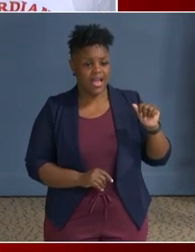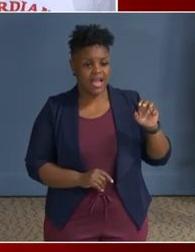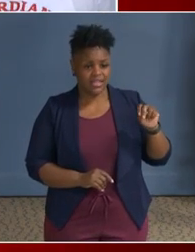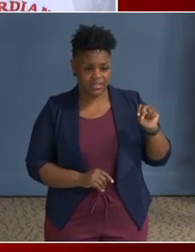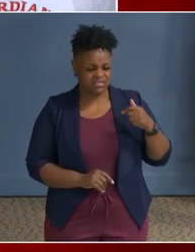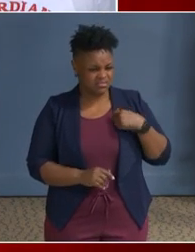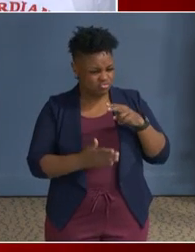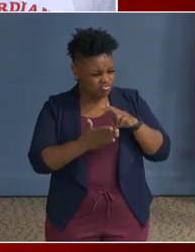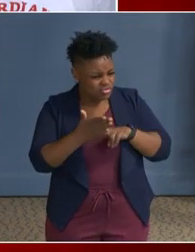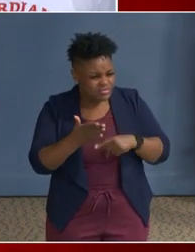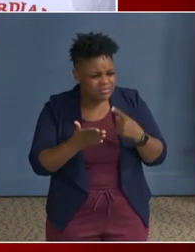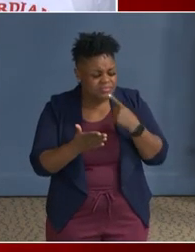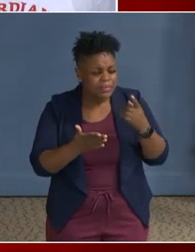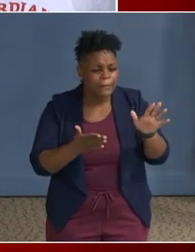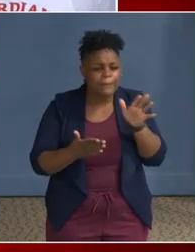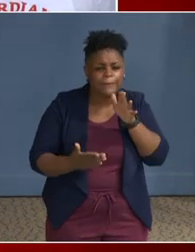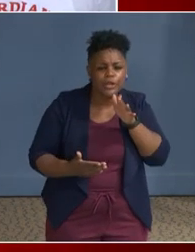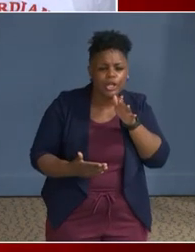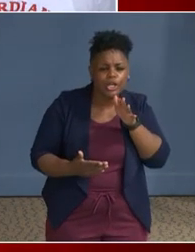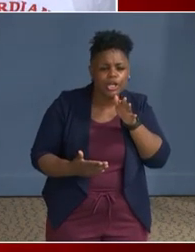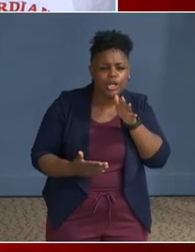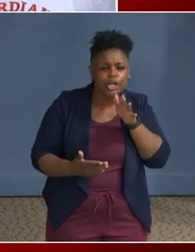mother was a violence interrupter?